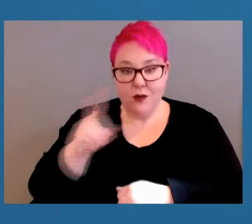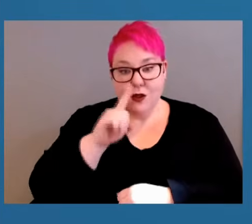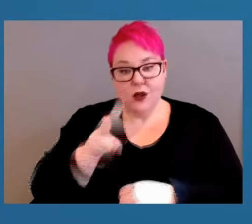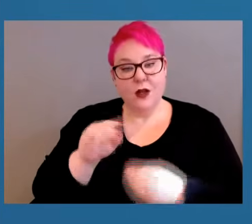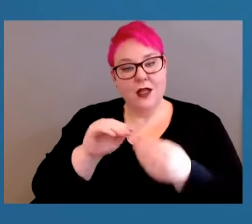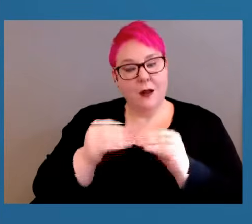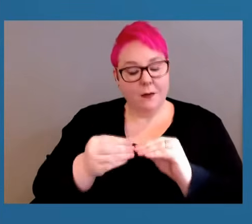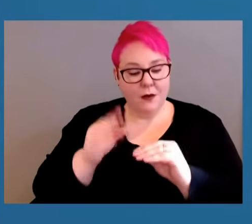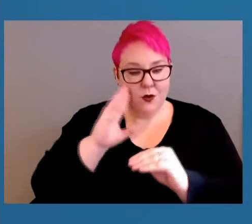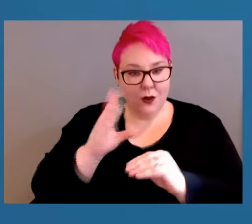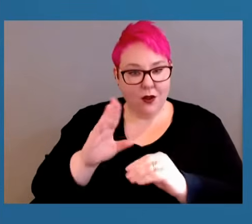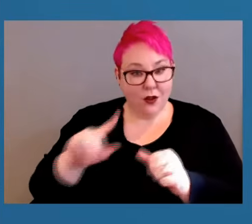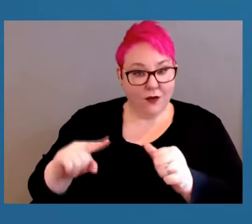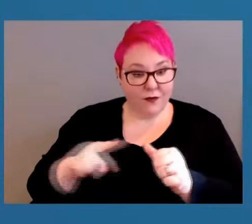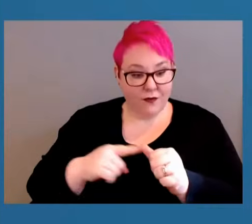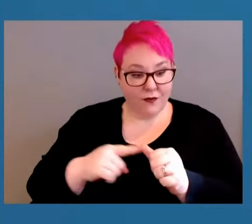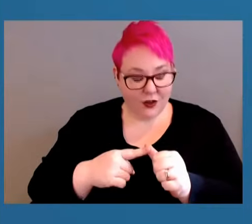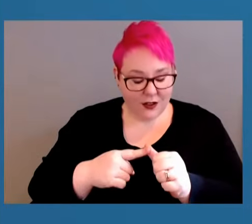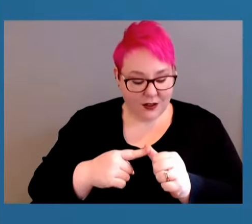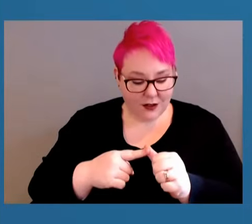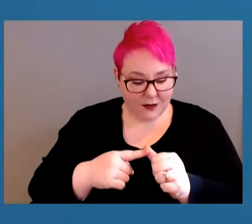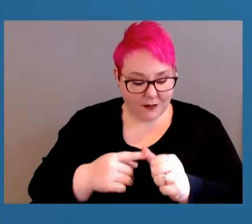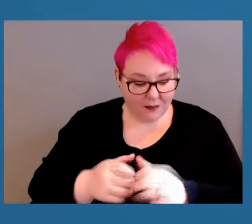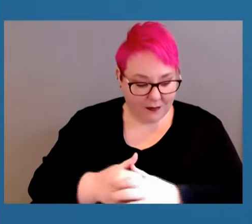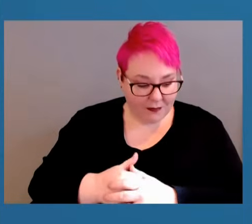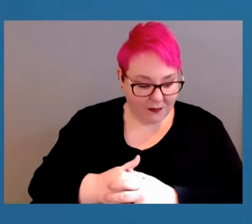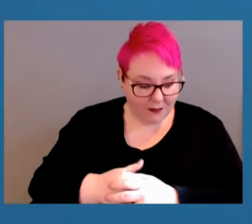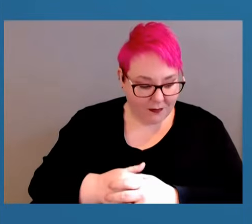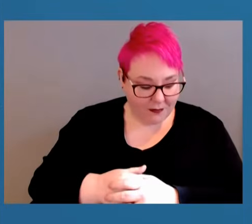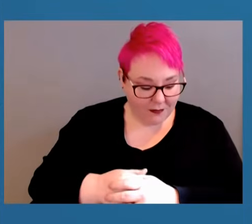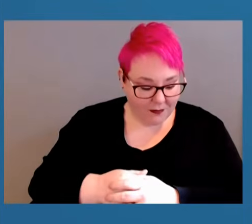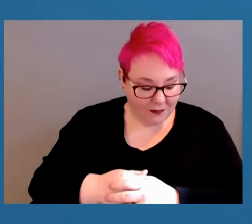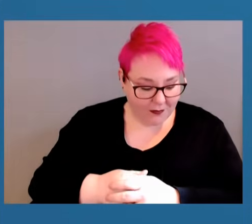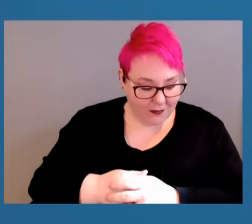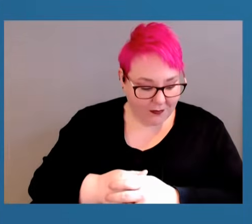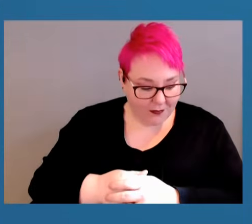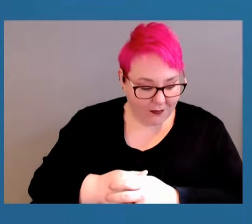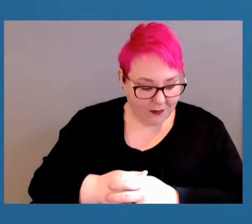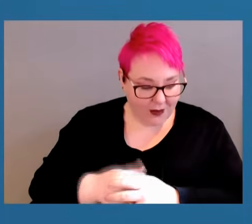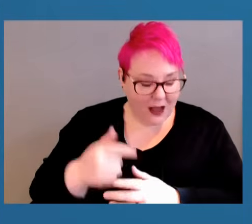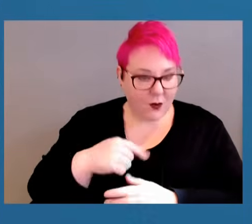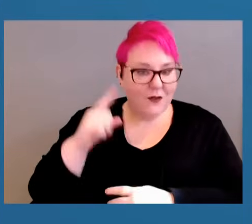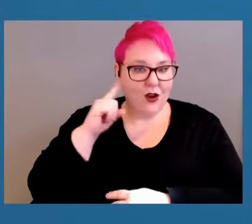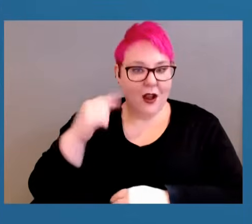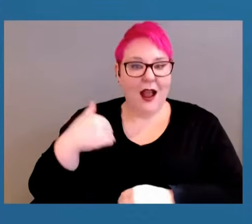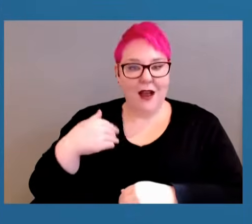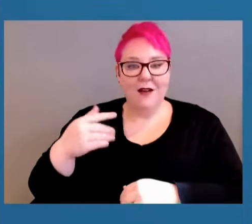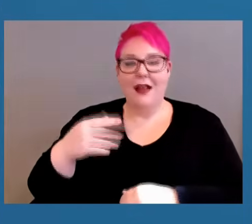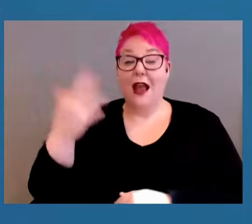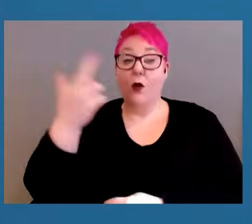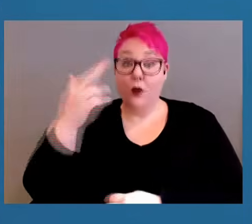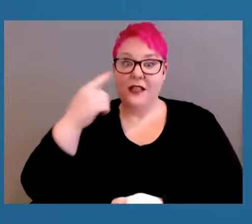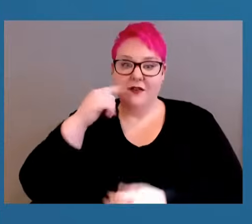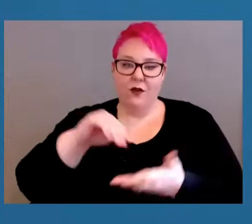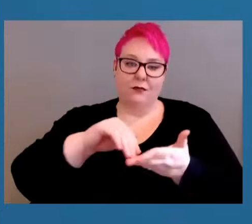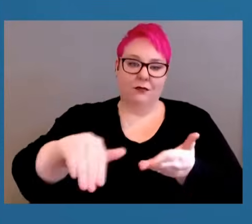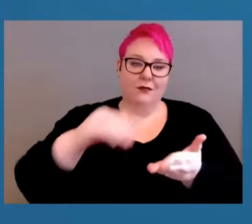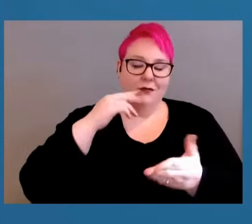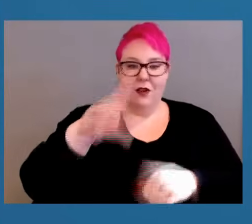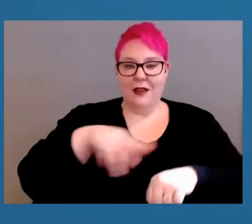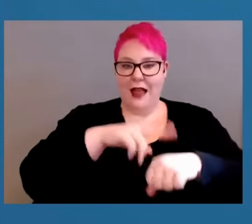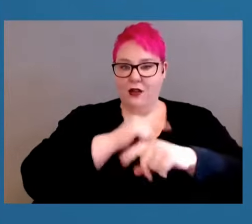New York is accused of having high crime, as we've been hearing, and having an excuse for the National Guard to come in? Well, it's an interesting